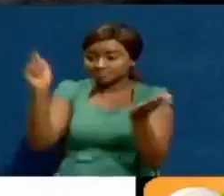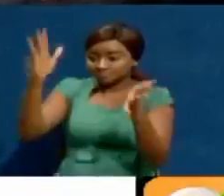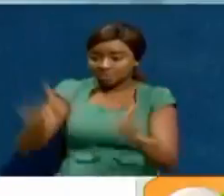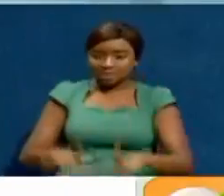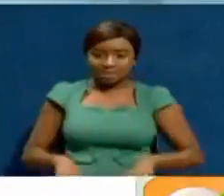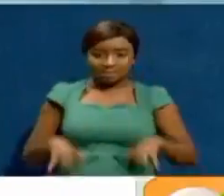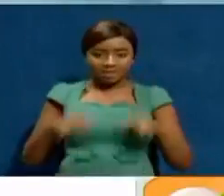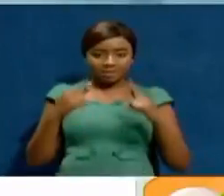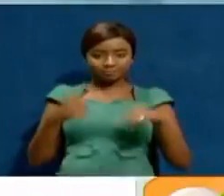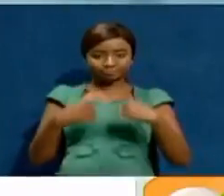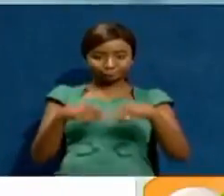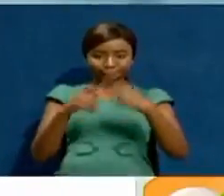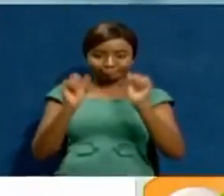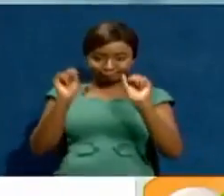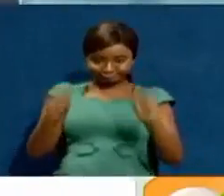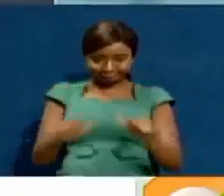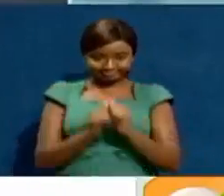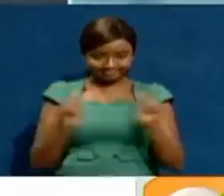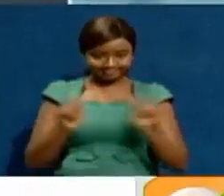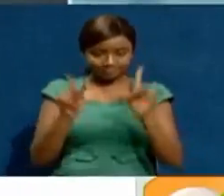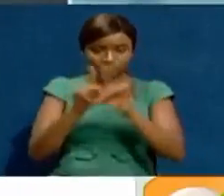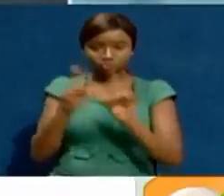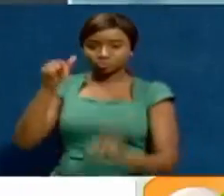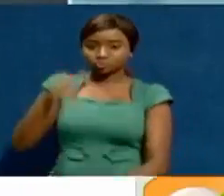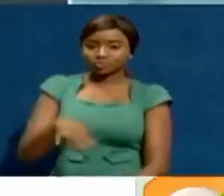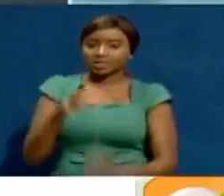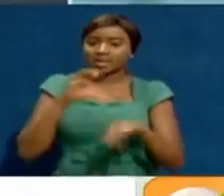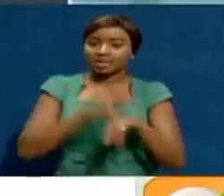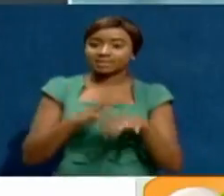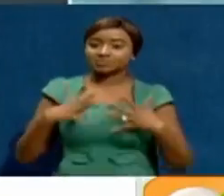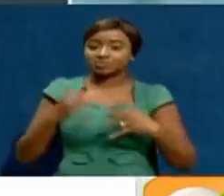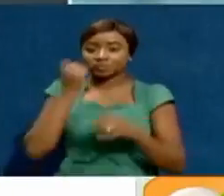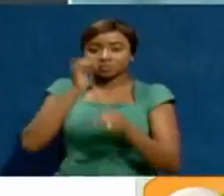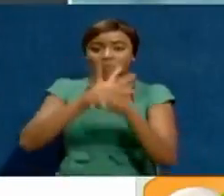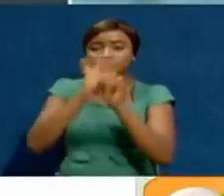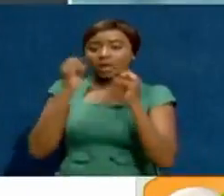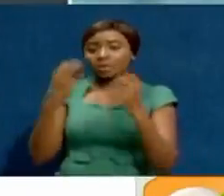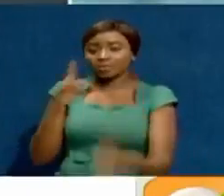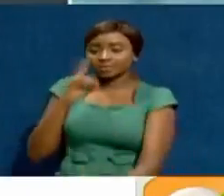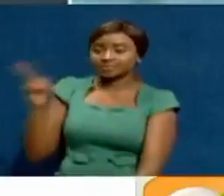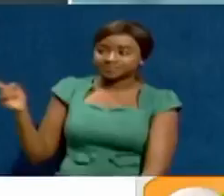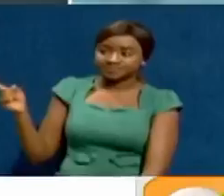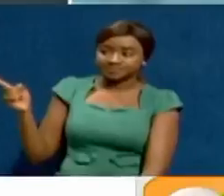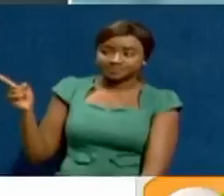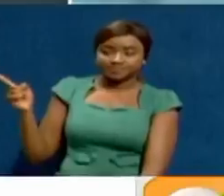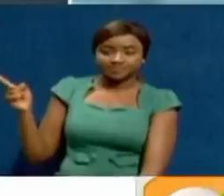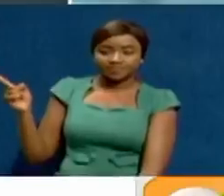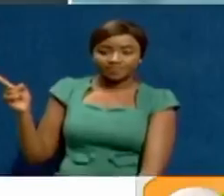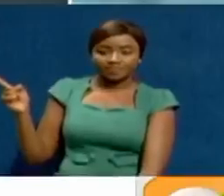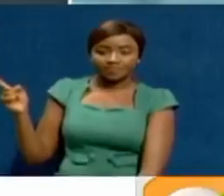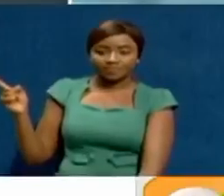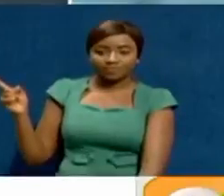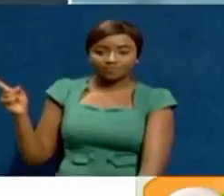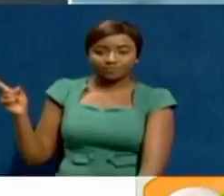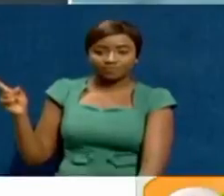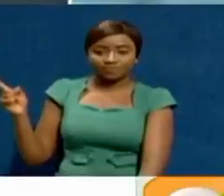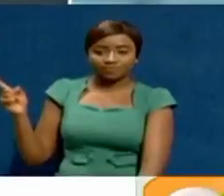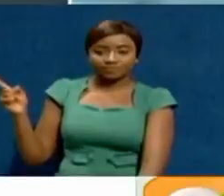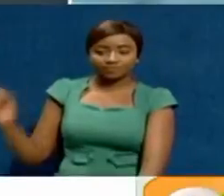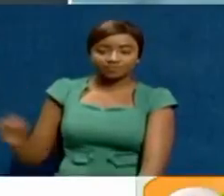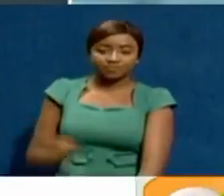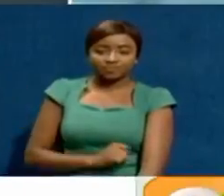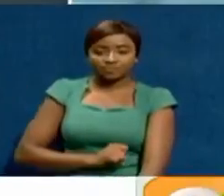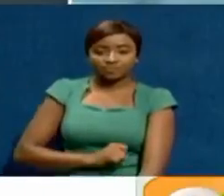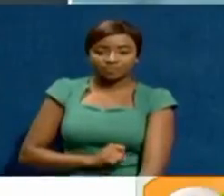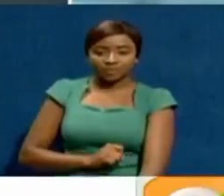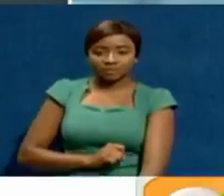of Kenyans. This as the country recorded 136 new COVID-19 infections from 3,787 samples